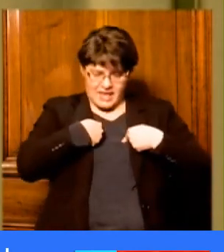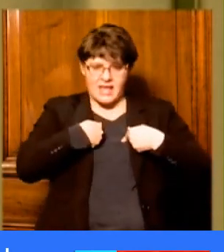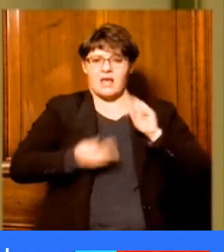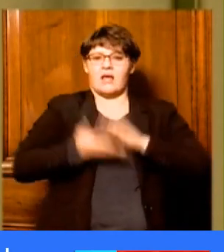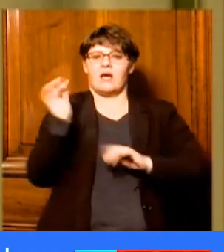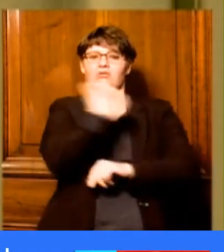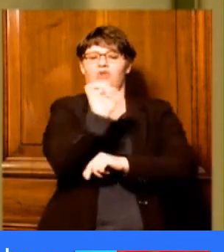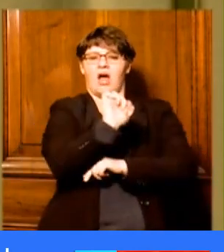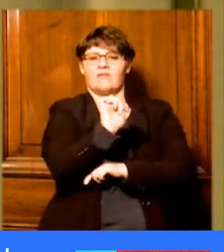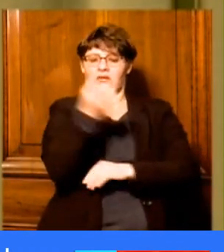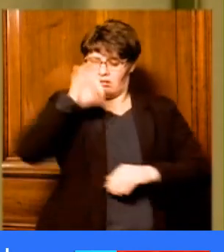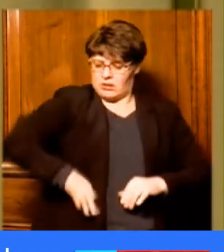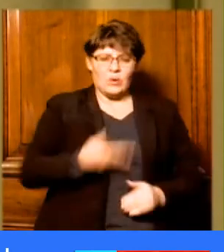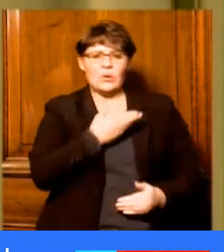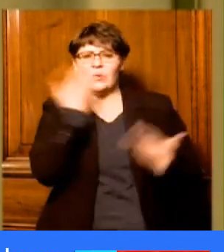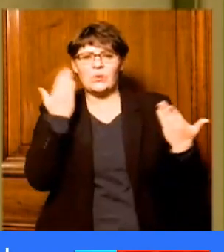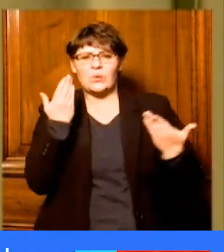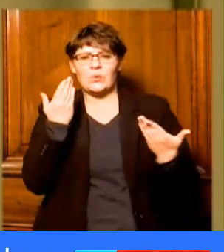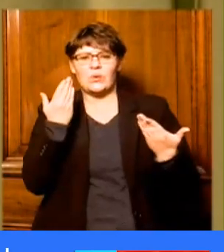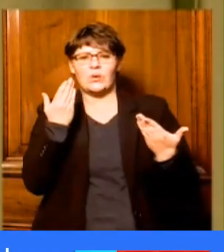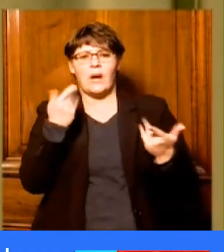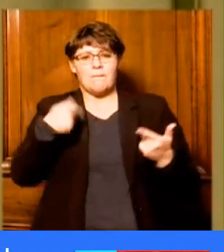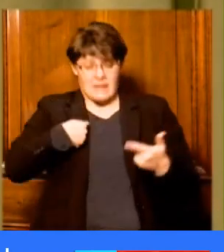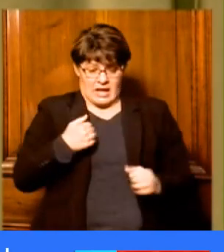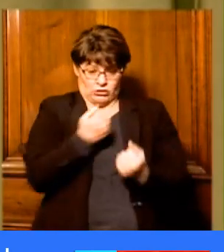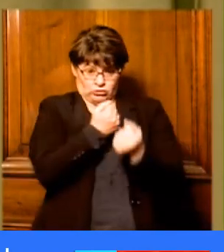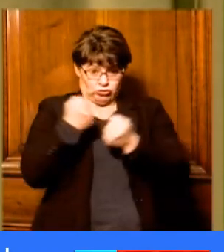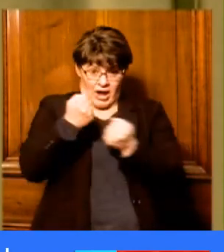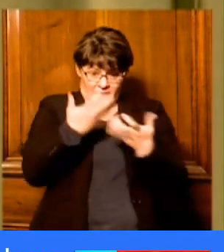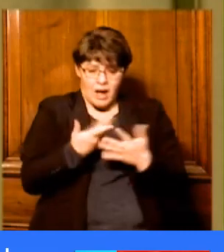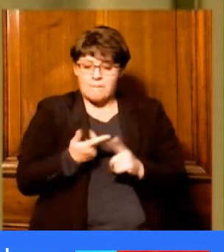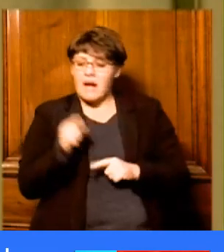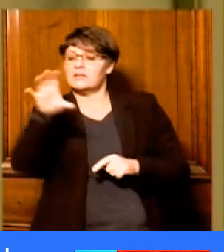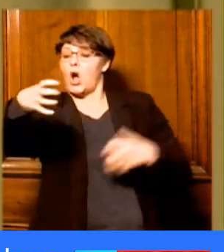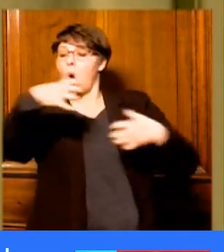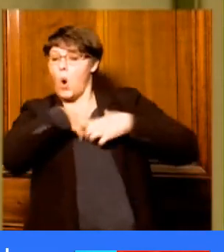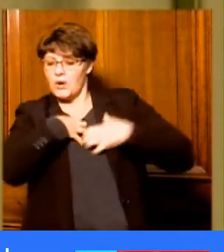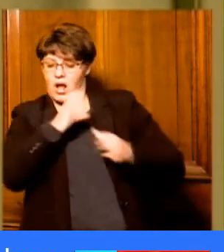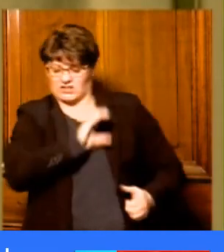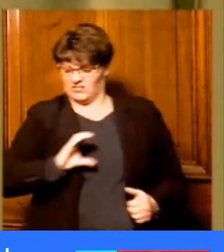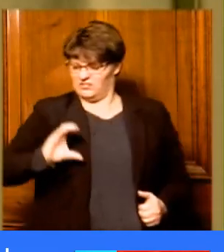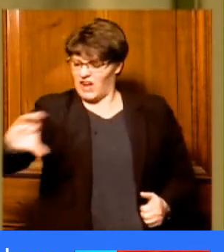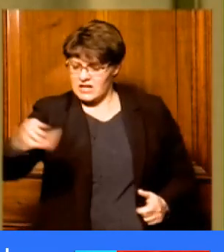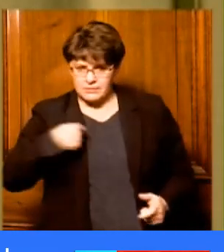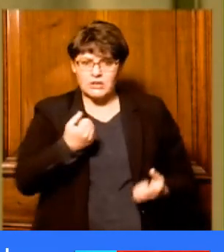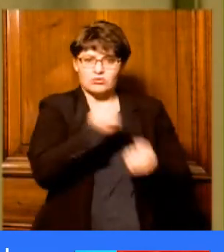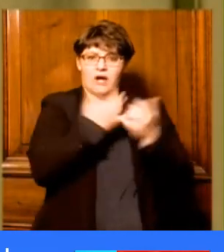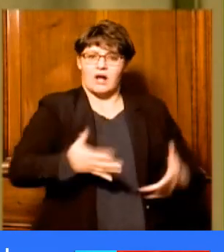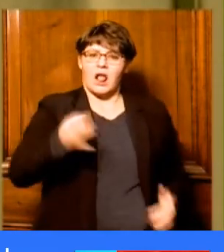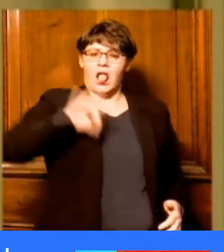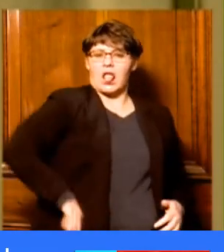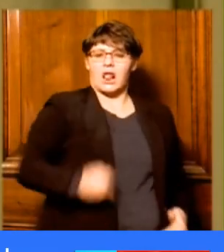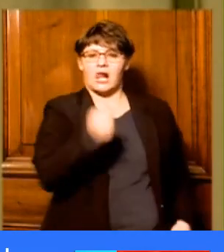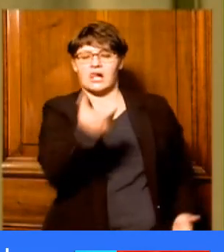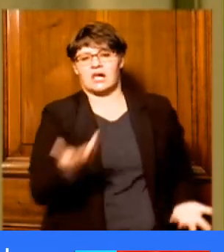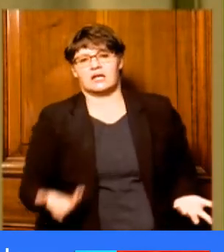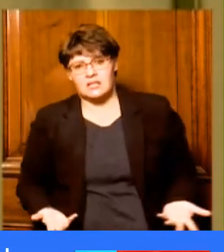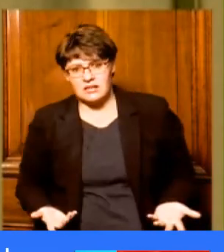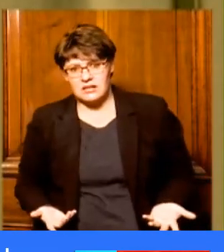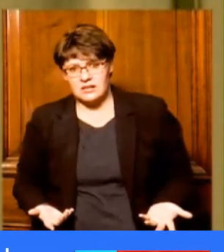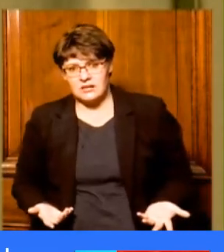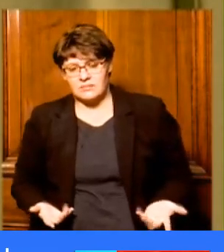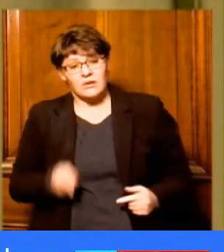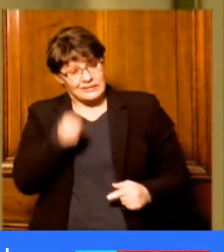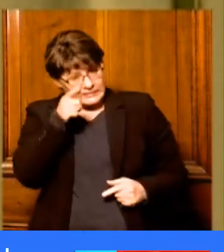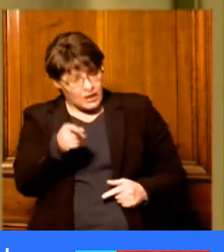making money. The entire value chain still does not belong to that industry, and this is a big challenge. For us,